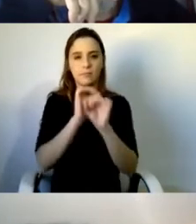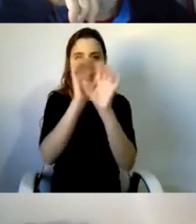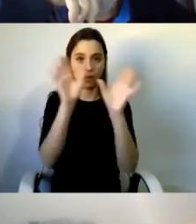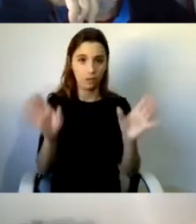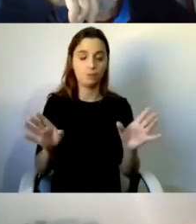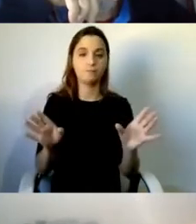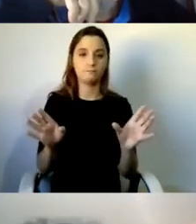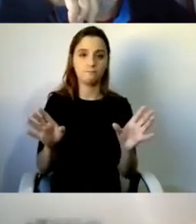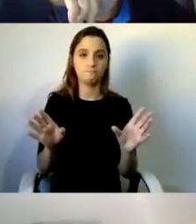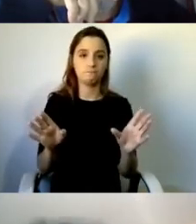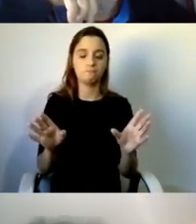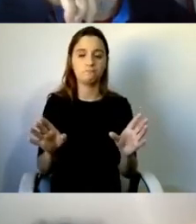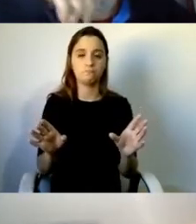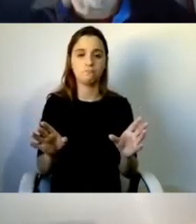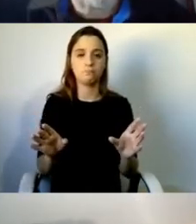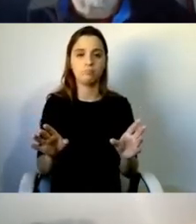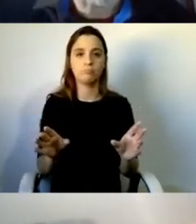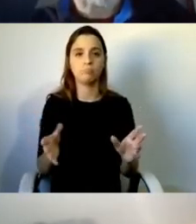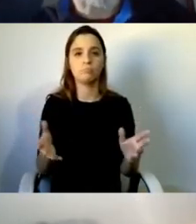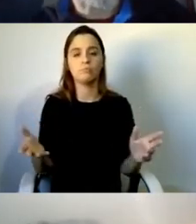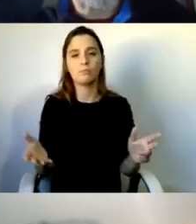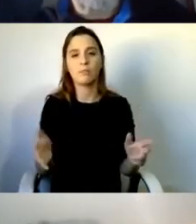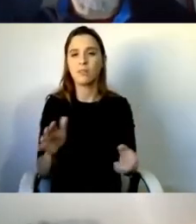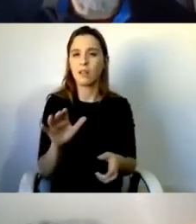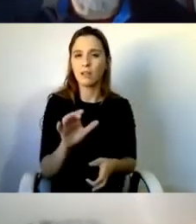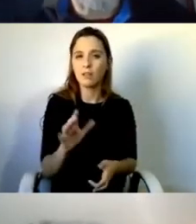the current schemes contribute to this dependence.